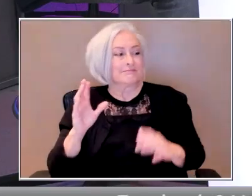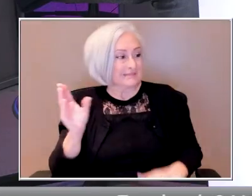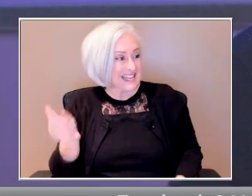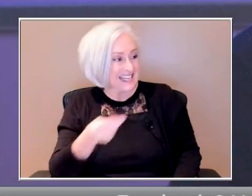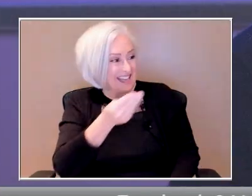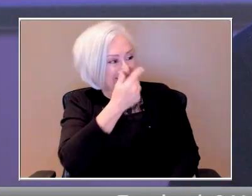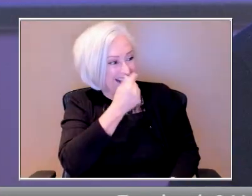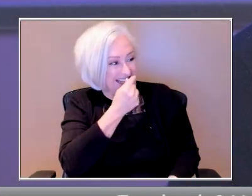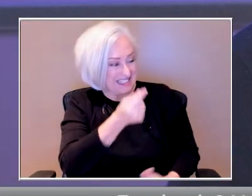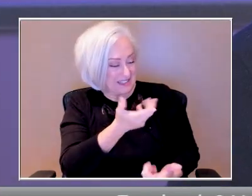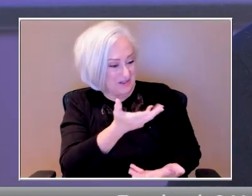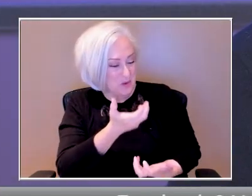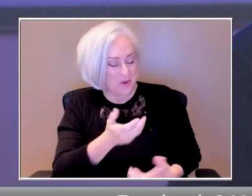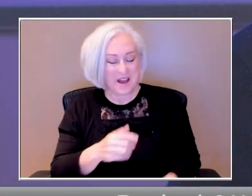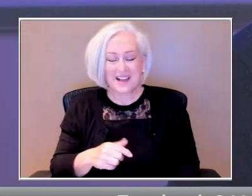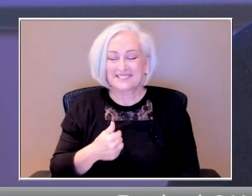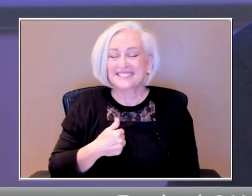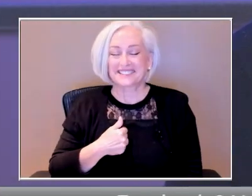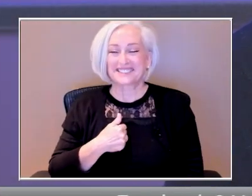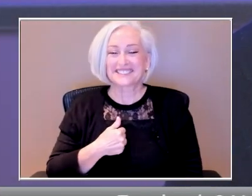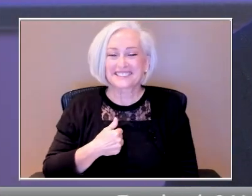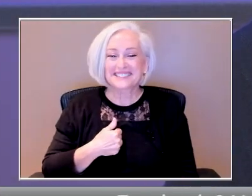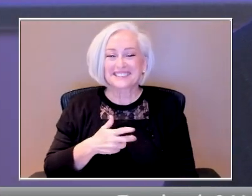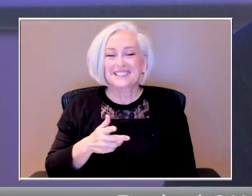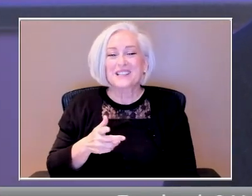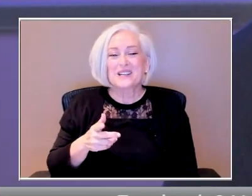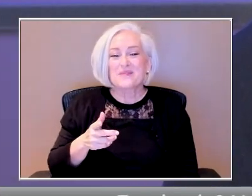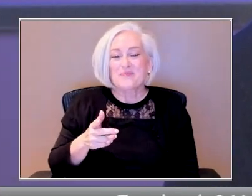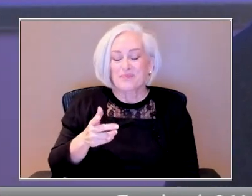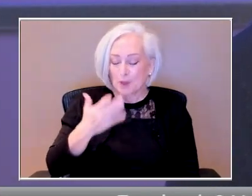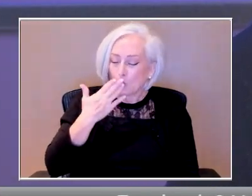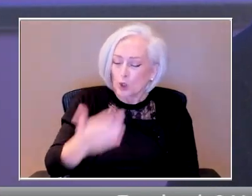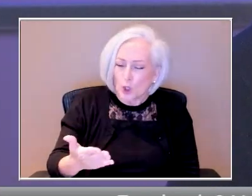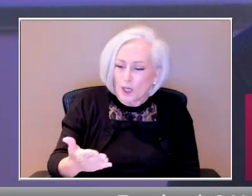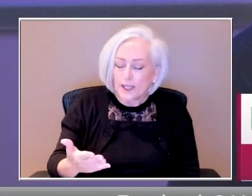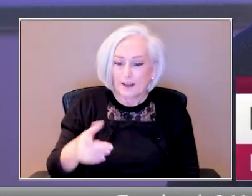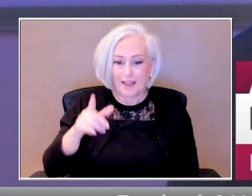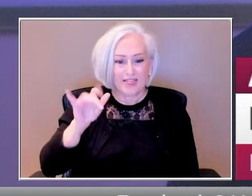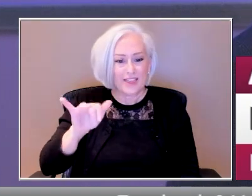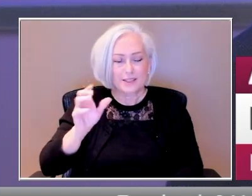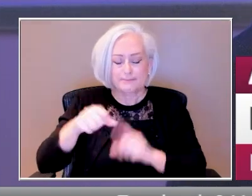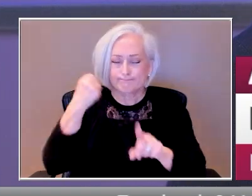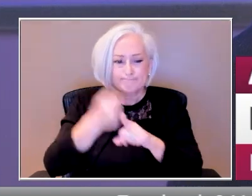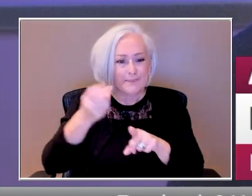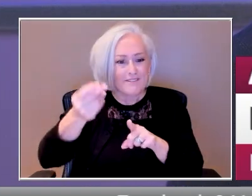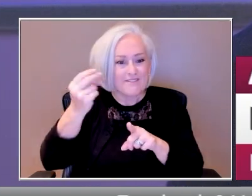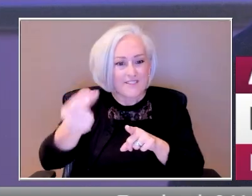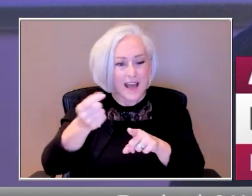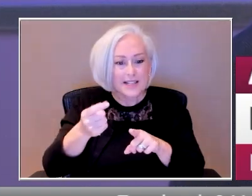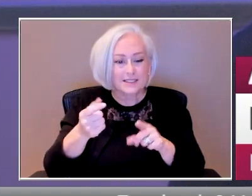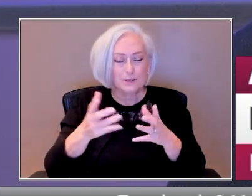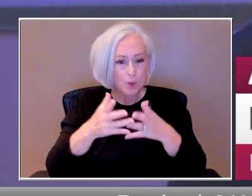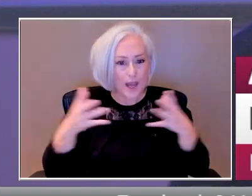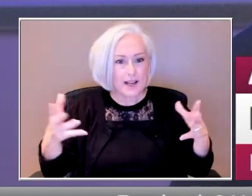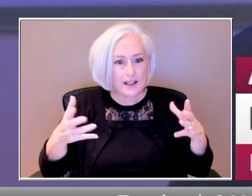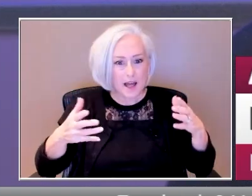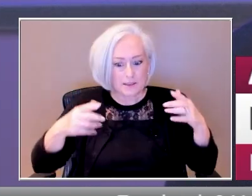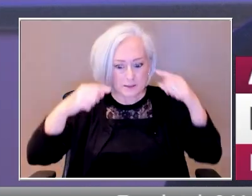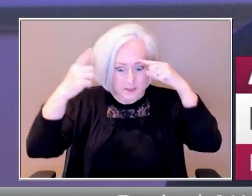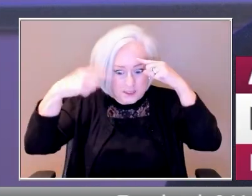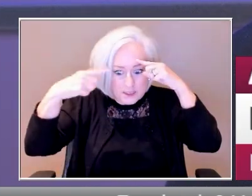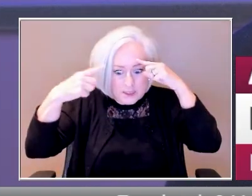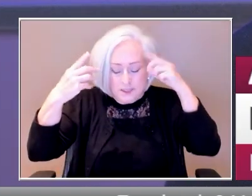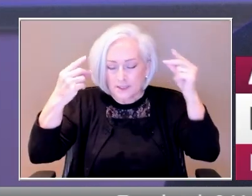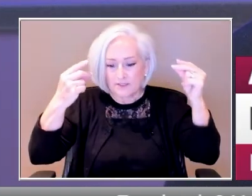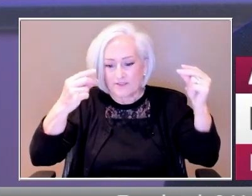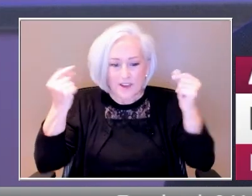good. We had, this came on so quickly that we had a lot to process very quickly.